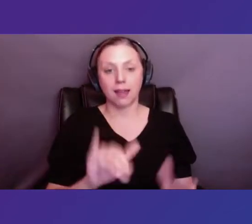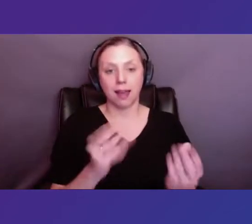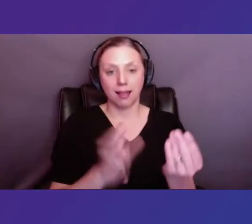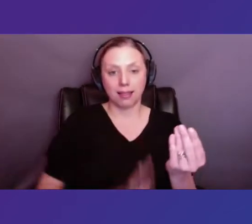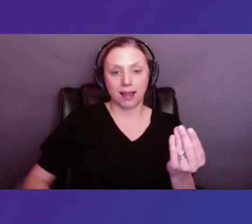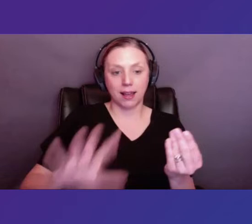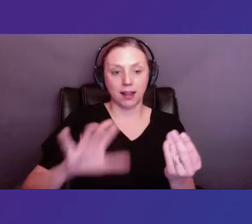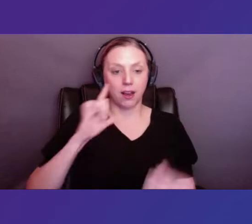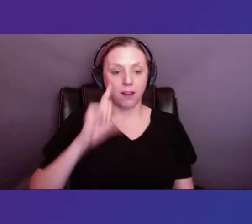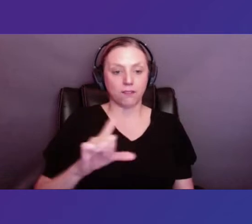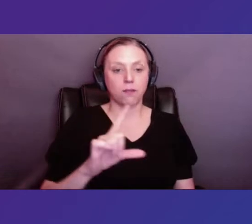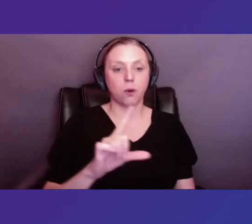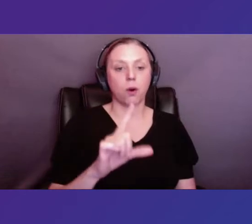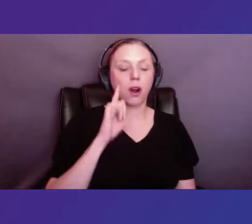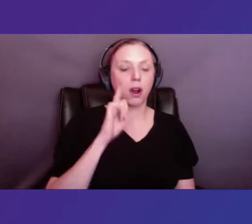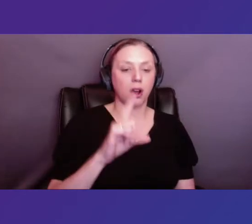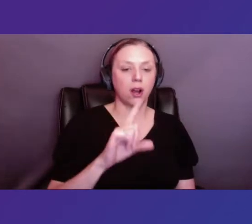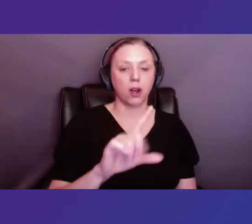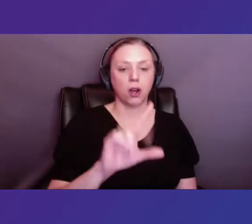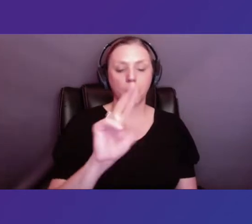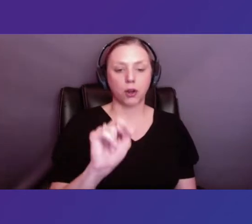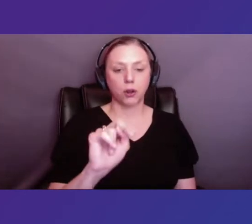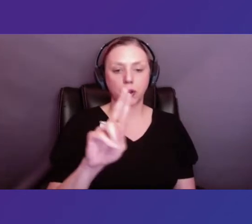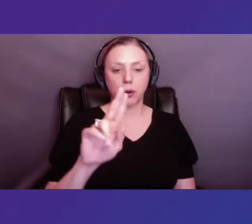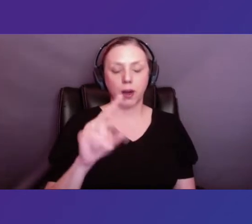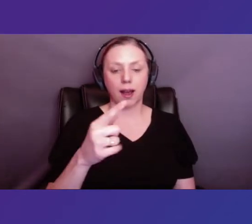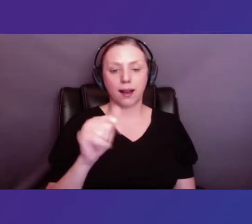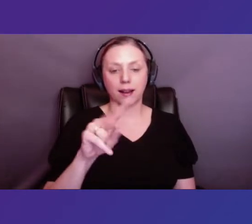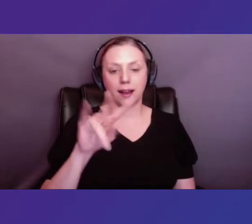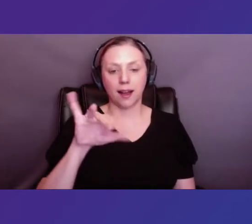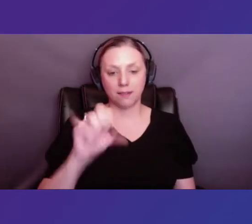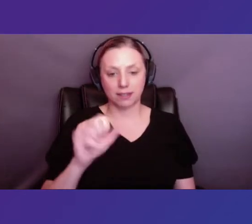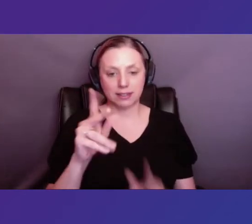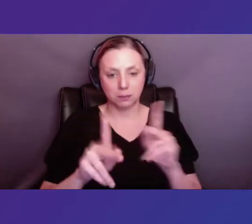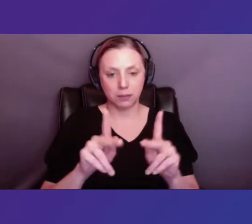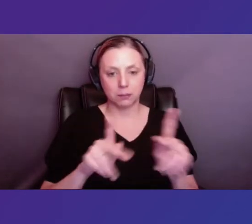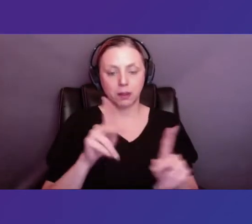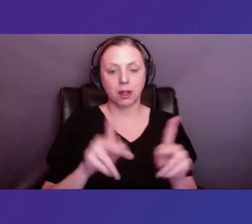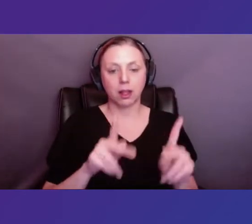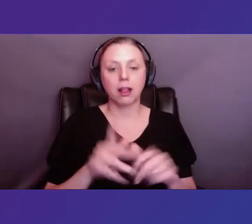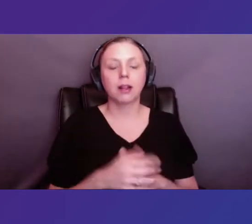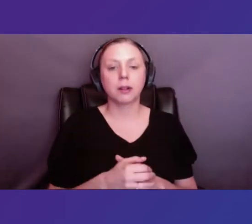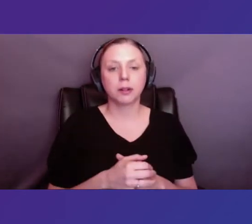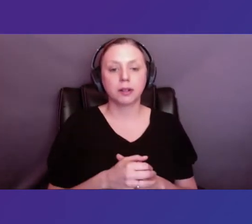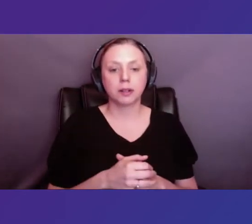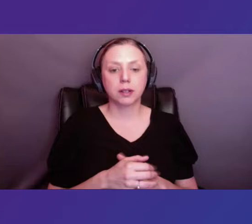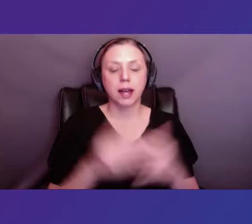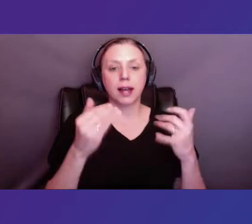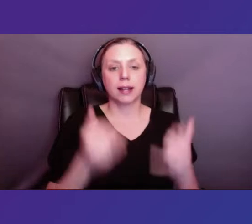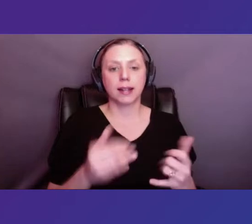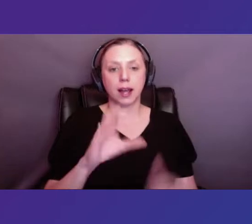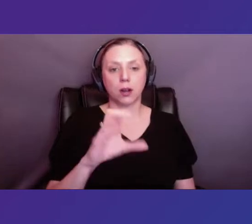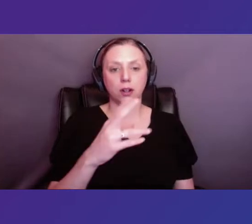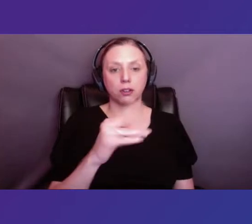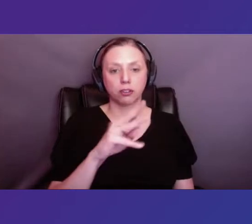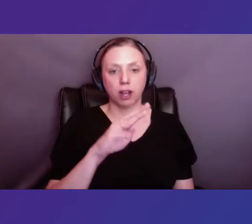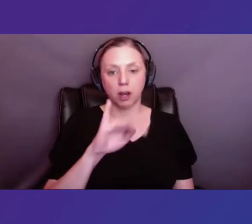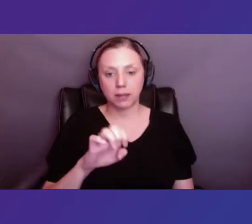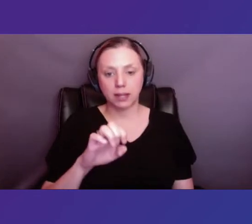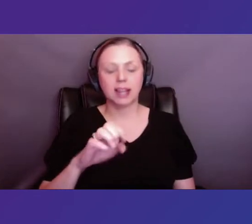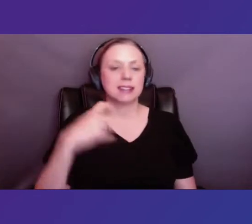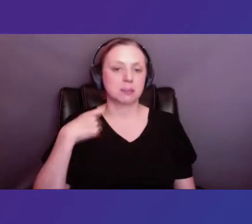of the Nutabes people, currently home to Embera Catillo, Chami,